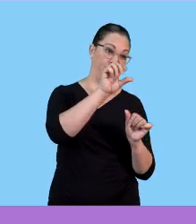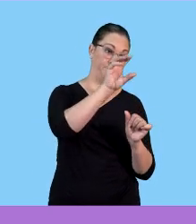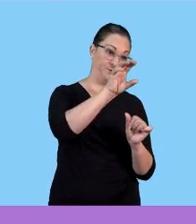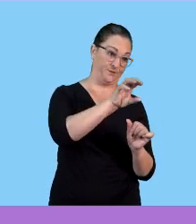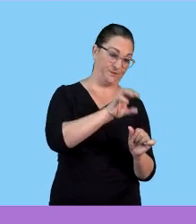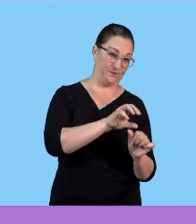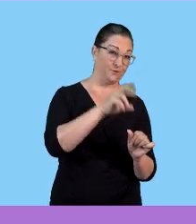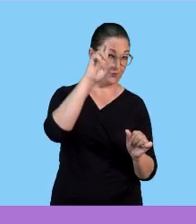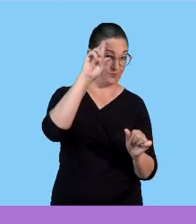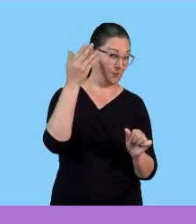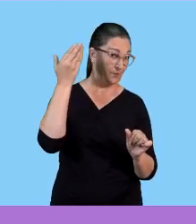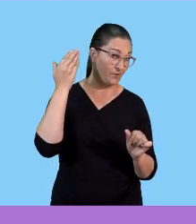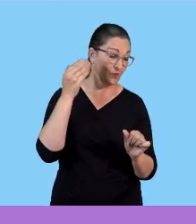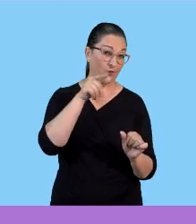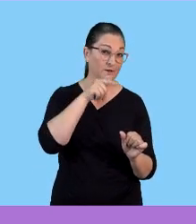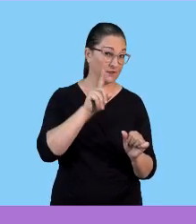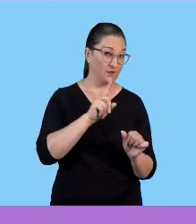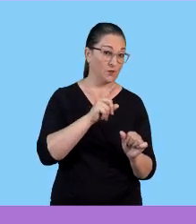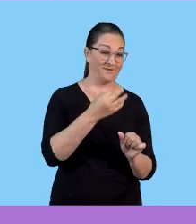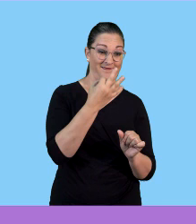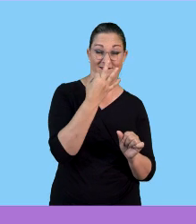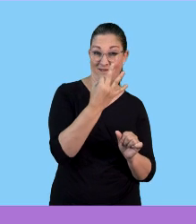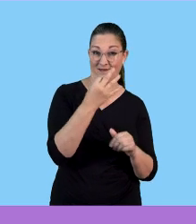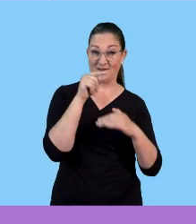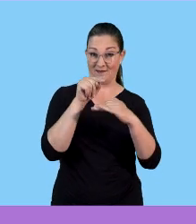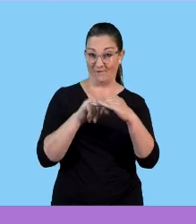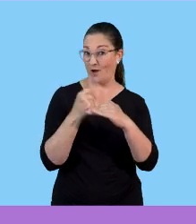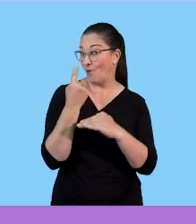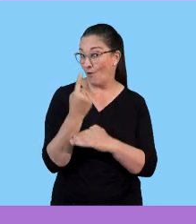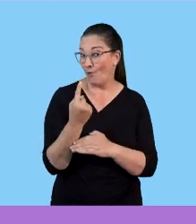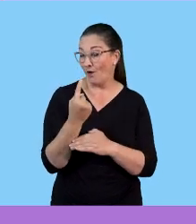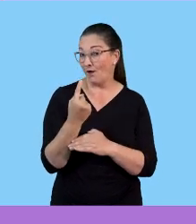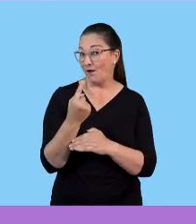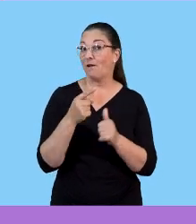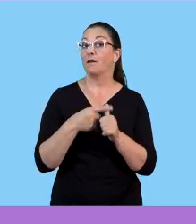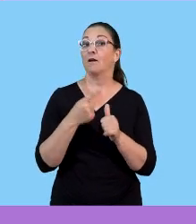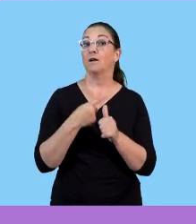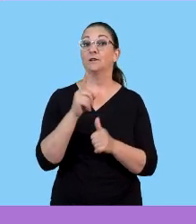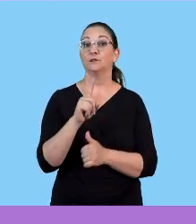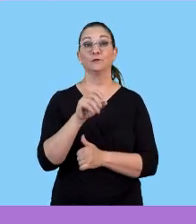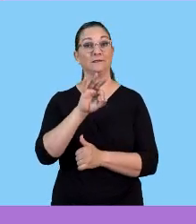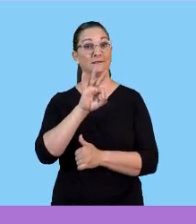because previously 3 divided by 1 gave me 3